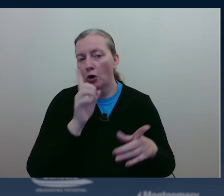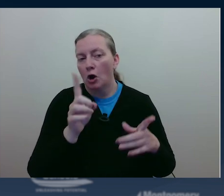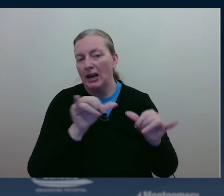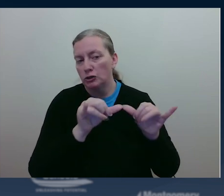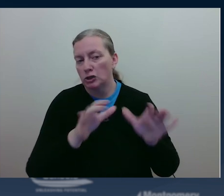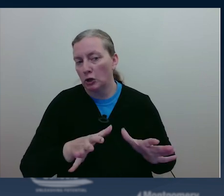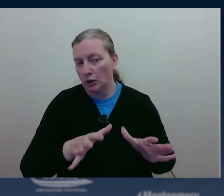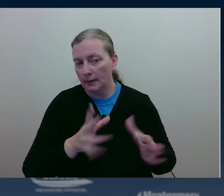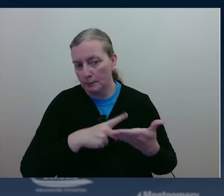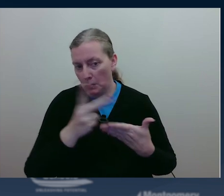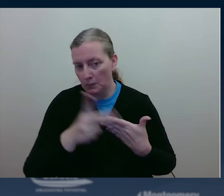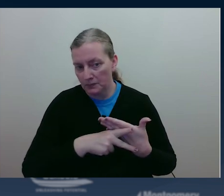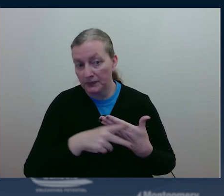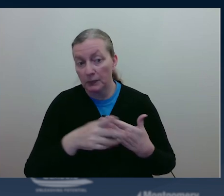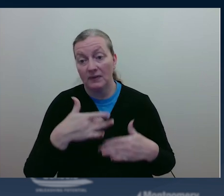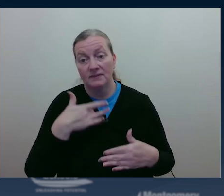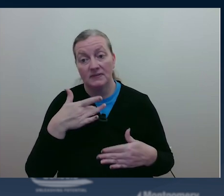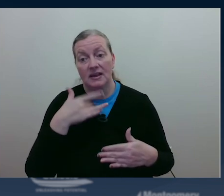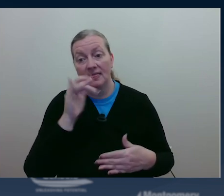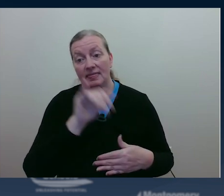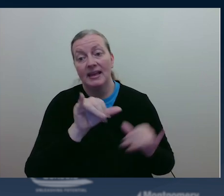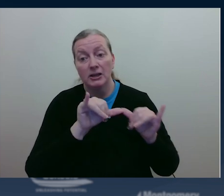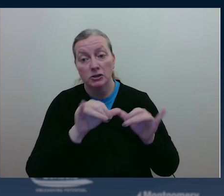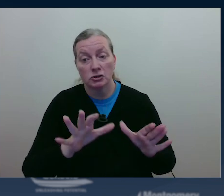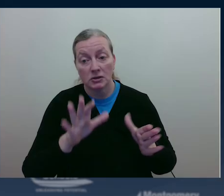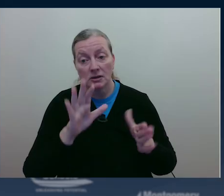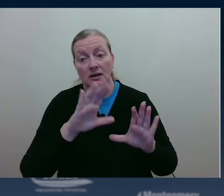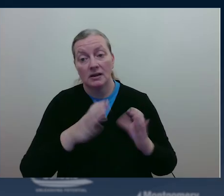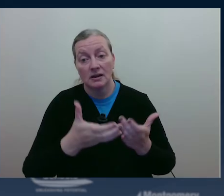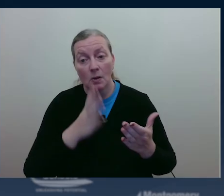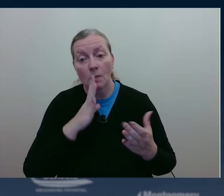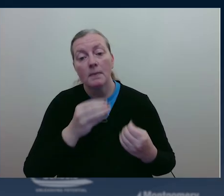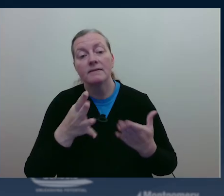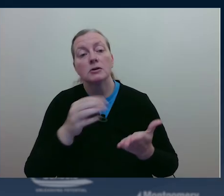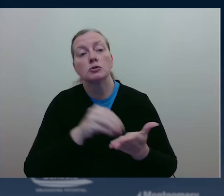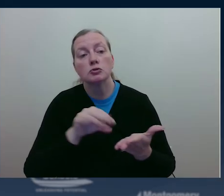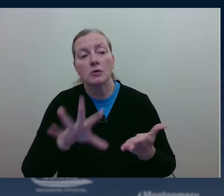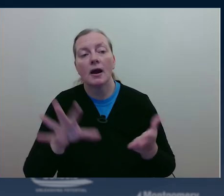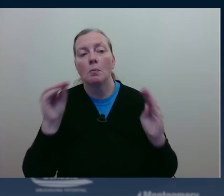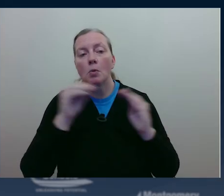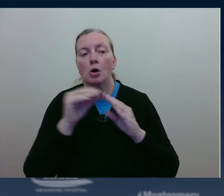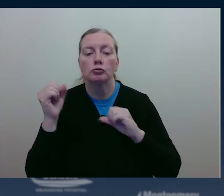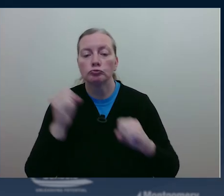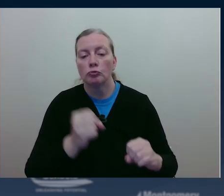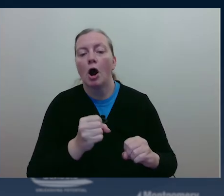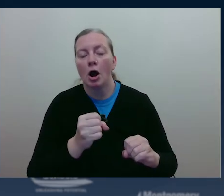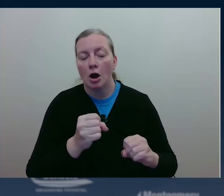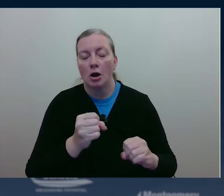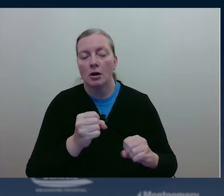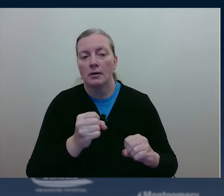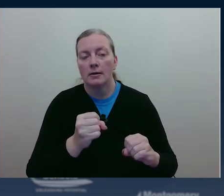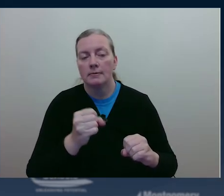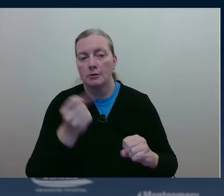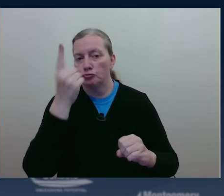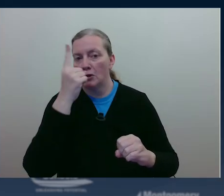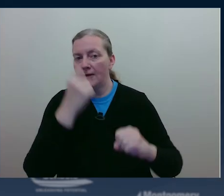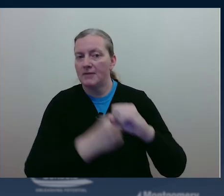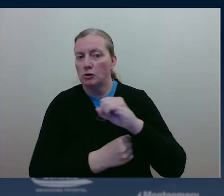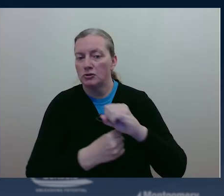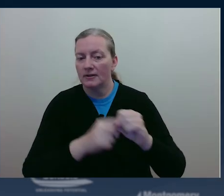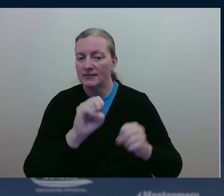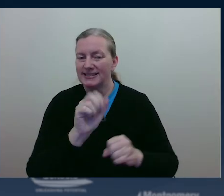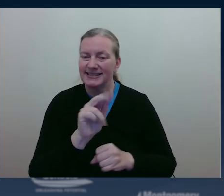believe, will provide students with a strong foundation in science and really set them up ready